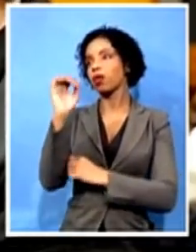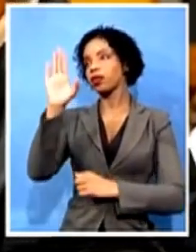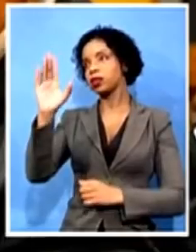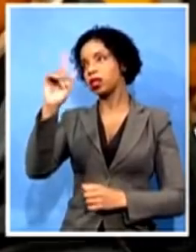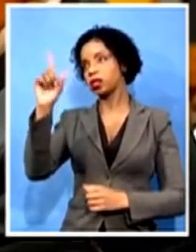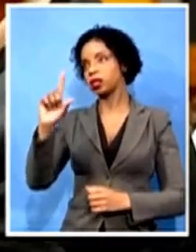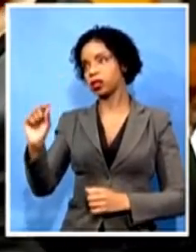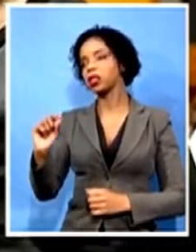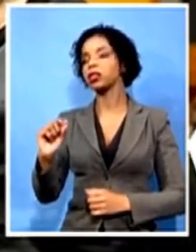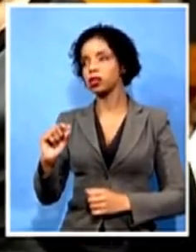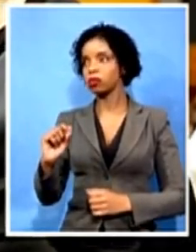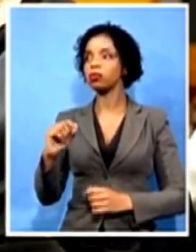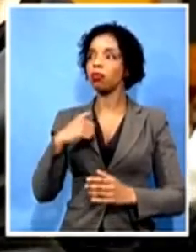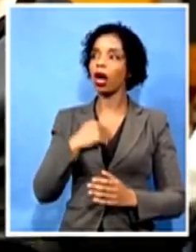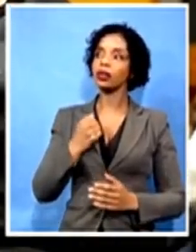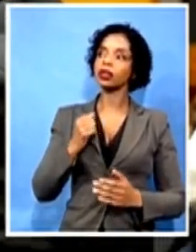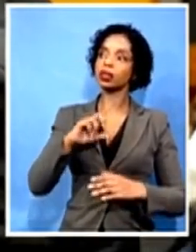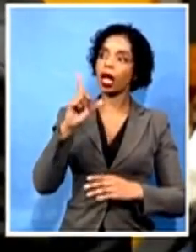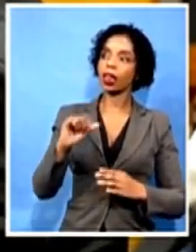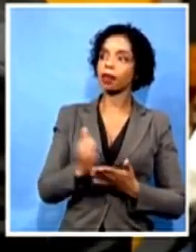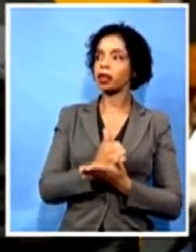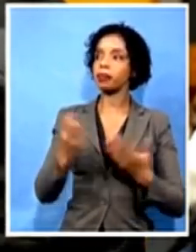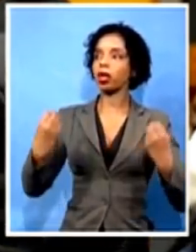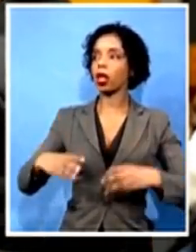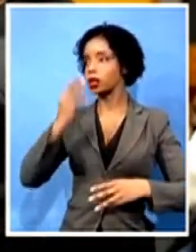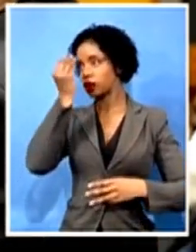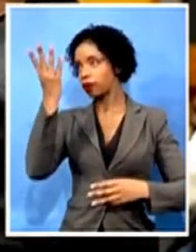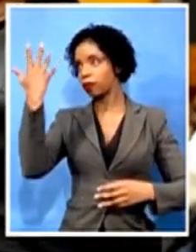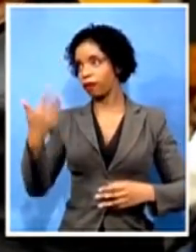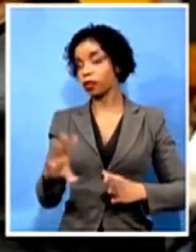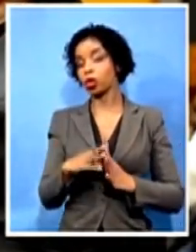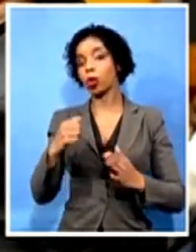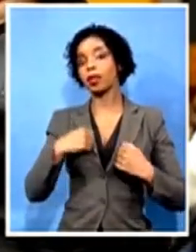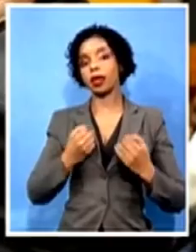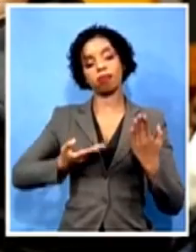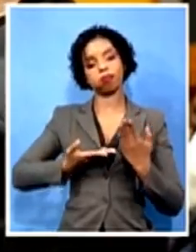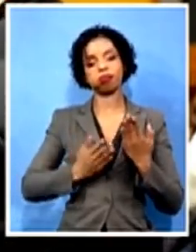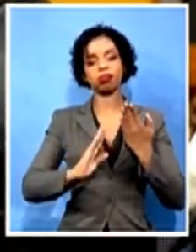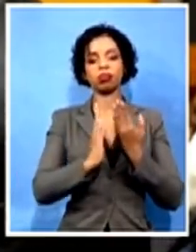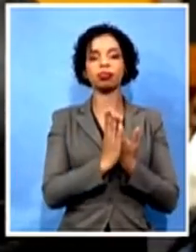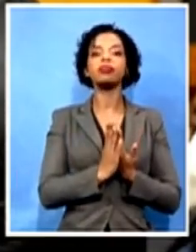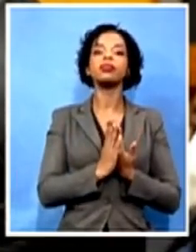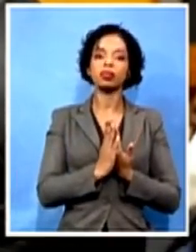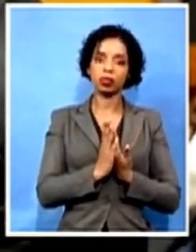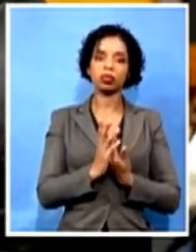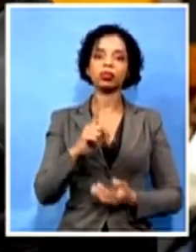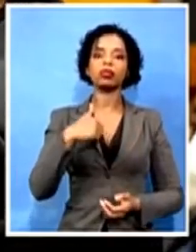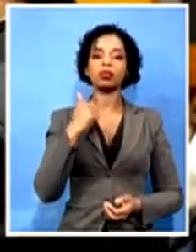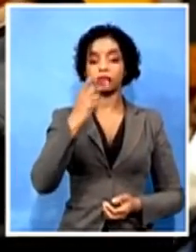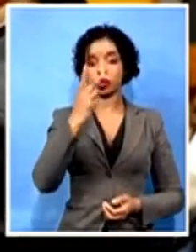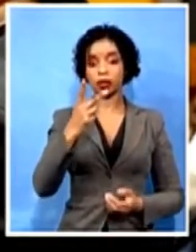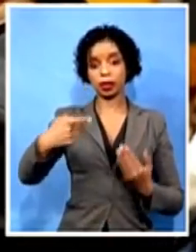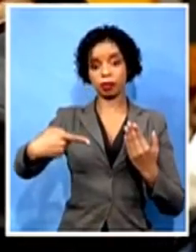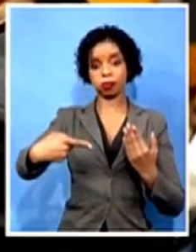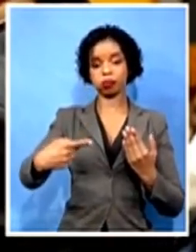Annexure B. So, Your Worship, the only problem was I see they attached the copy, but the correspondence reporting it on the 22nd of